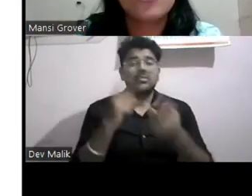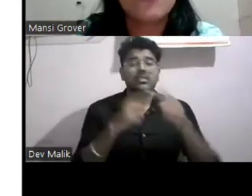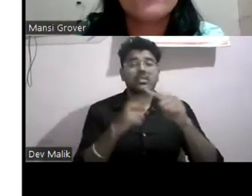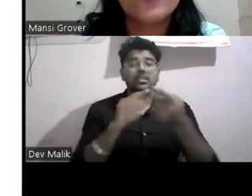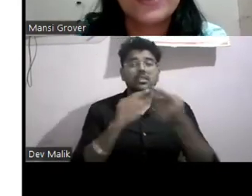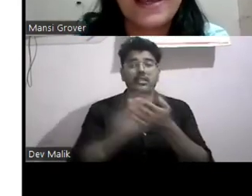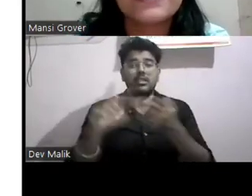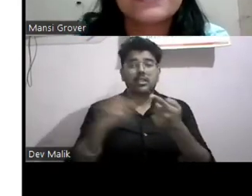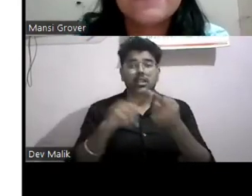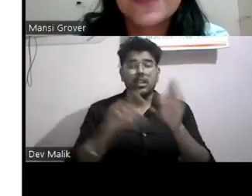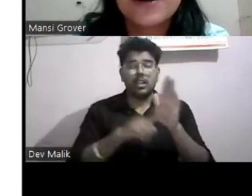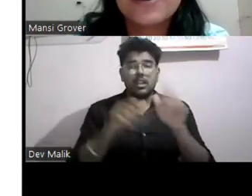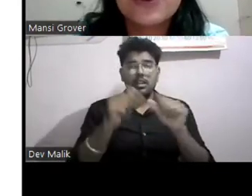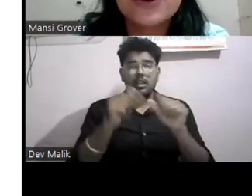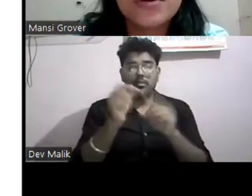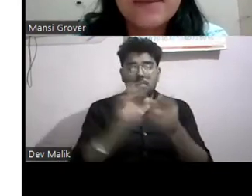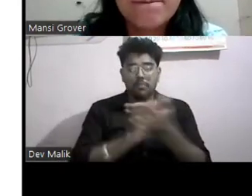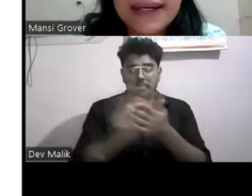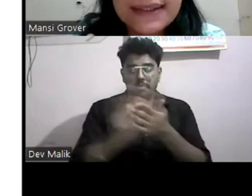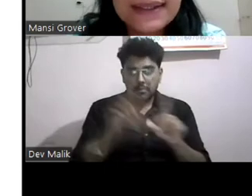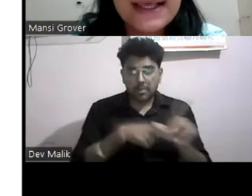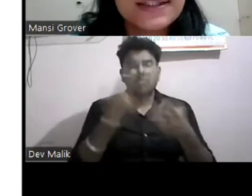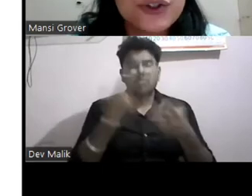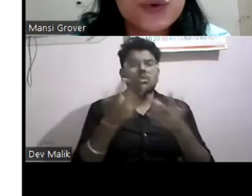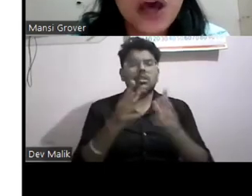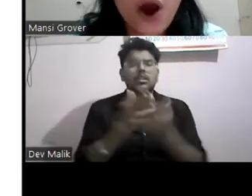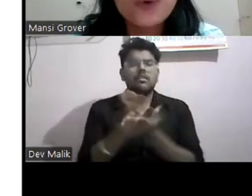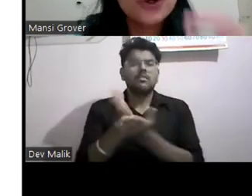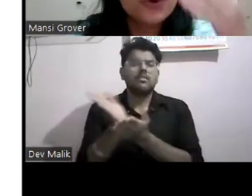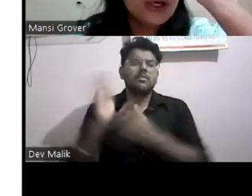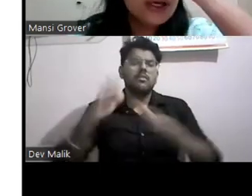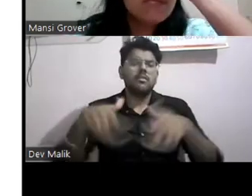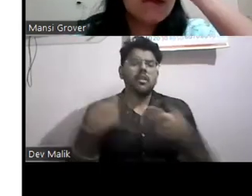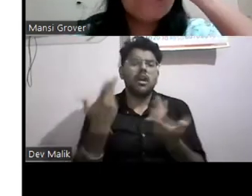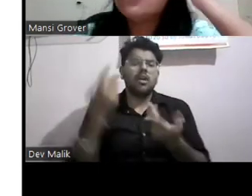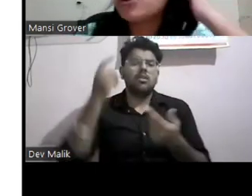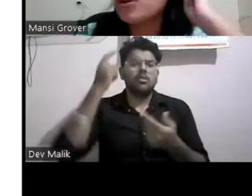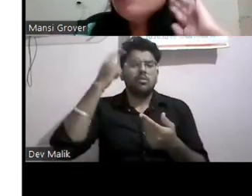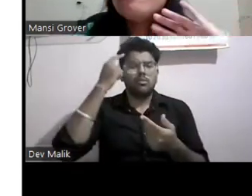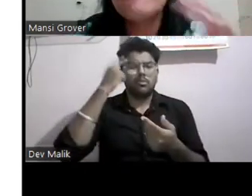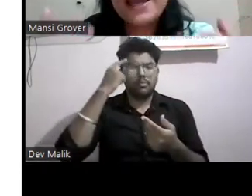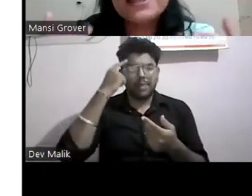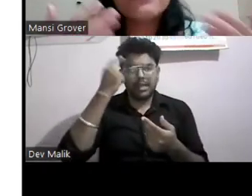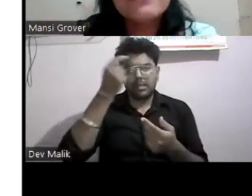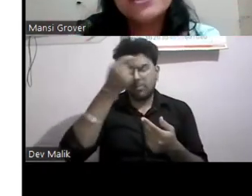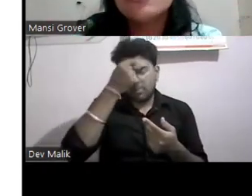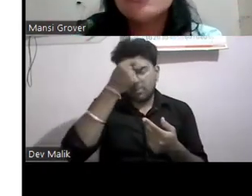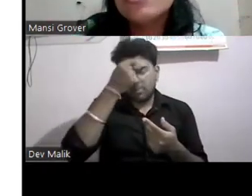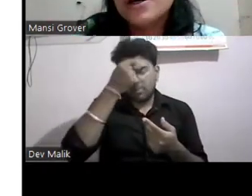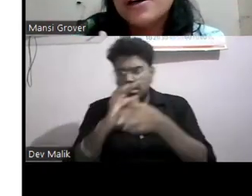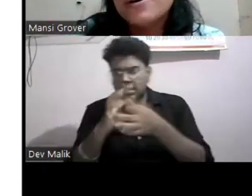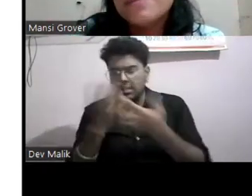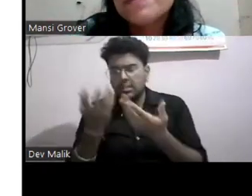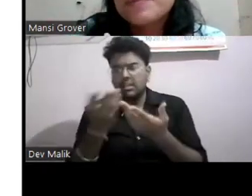alternate way of looking at mental health issues, how would you, you know, find a way